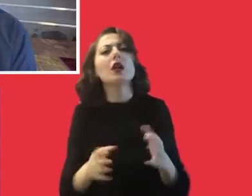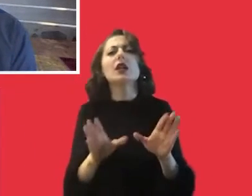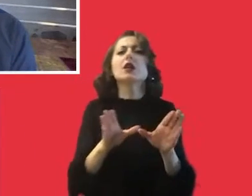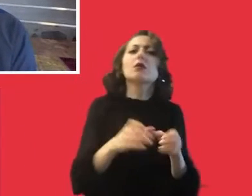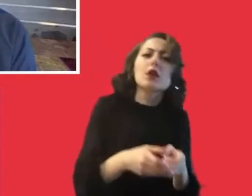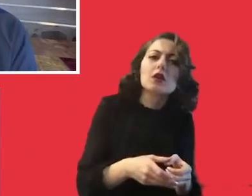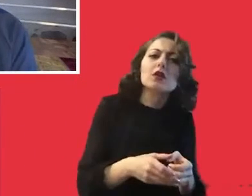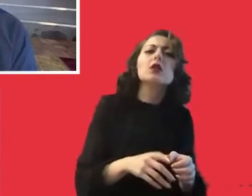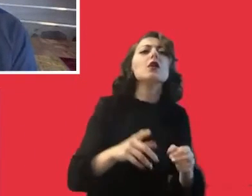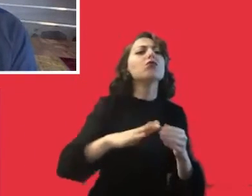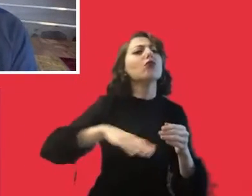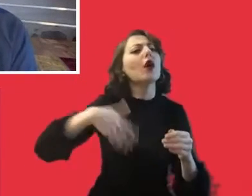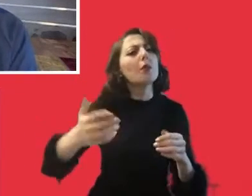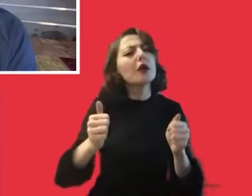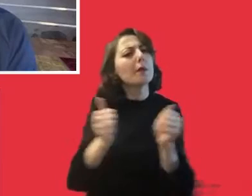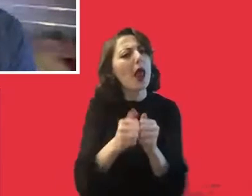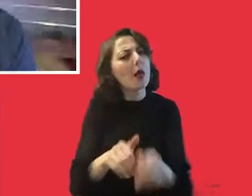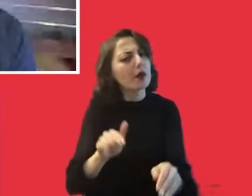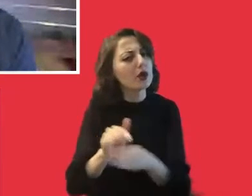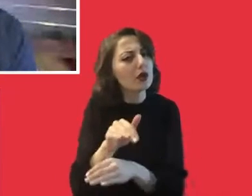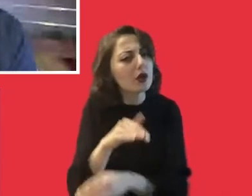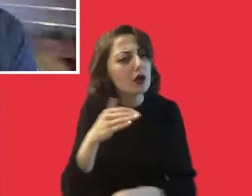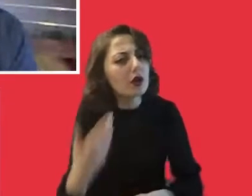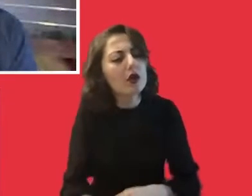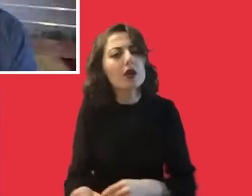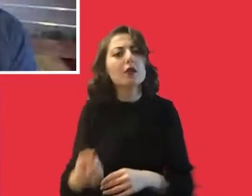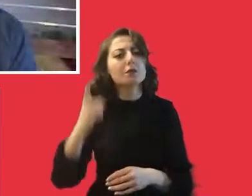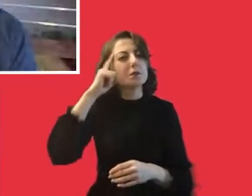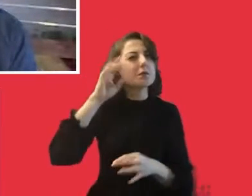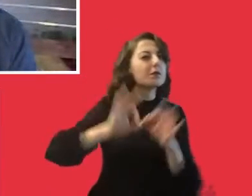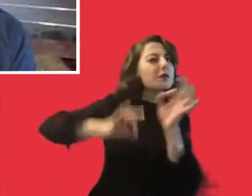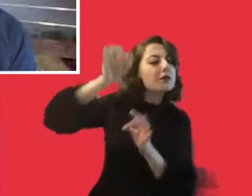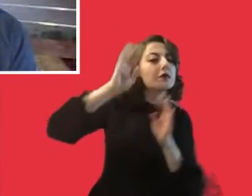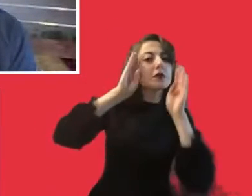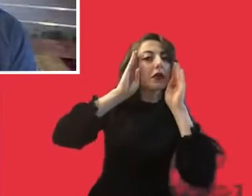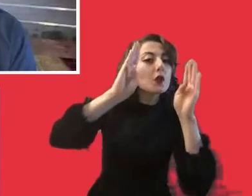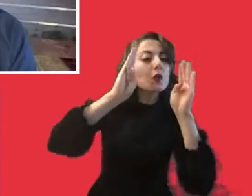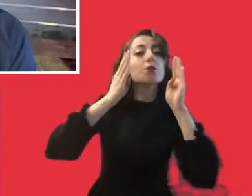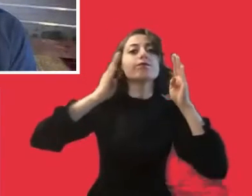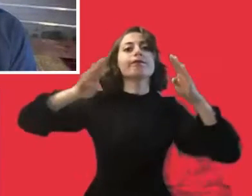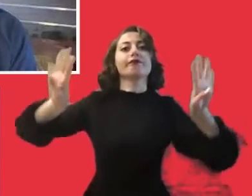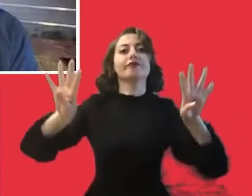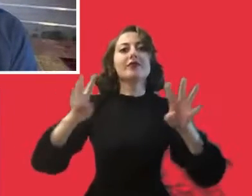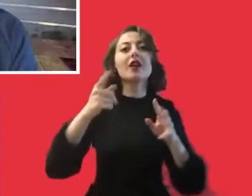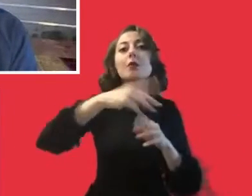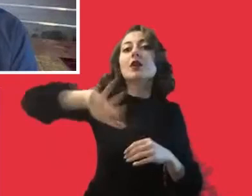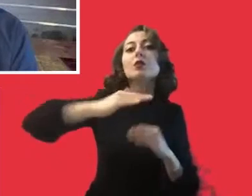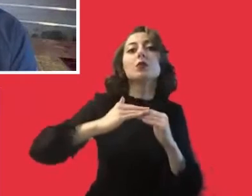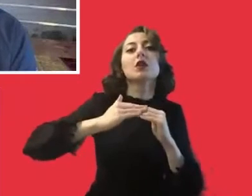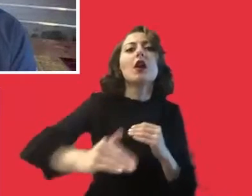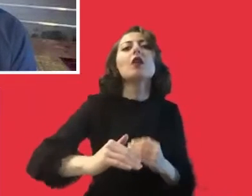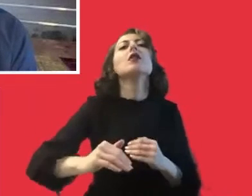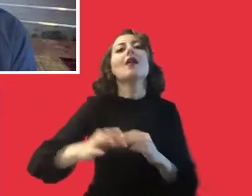working with the children, and we're teaching them the old games, and we are trying to teach them